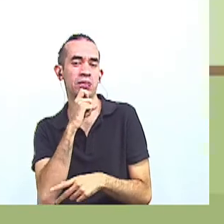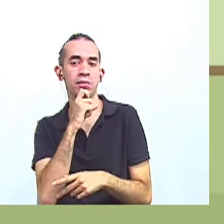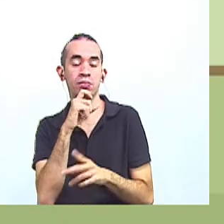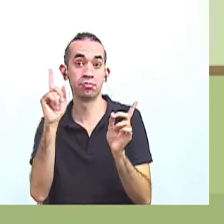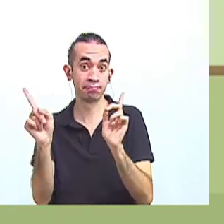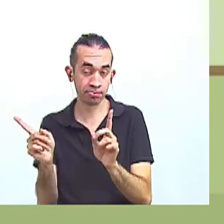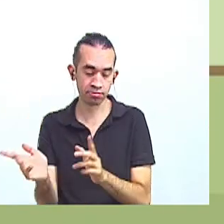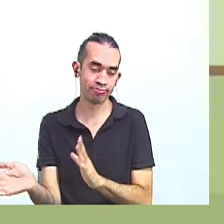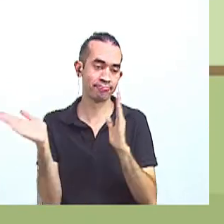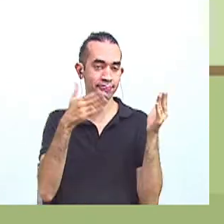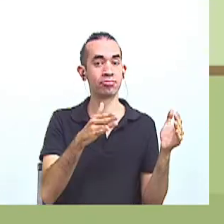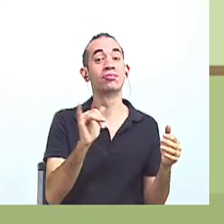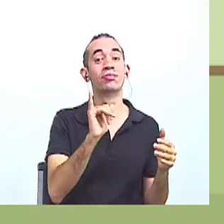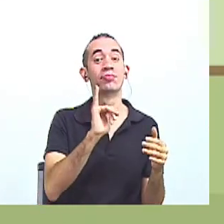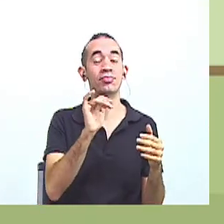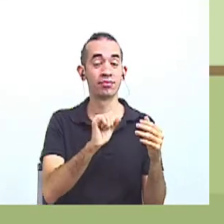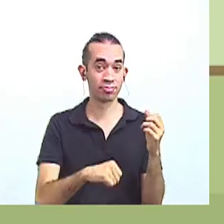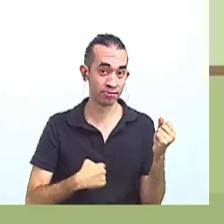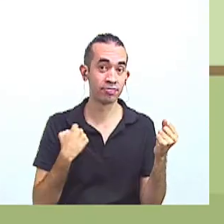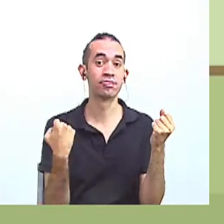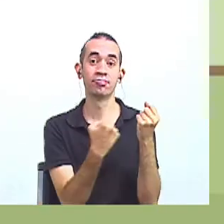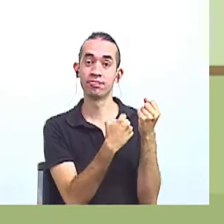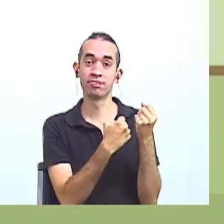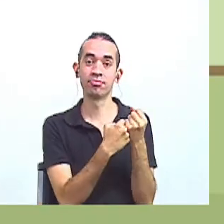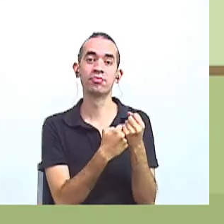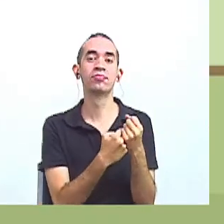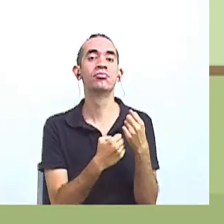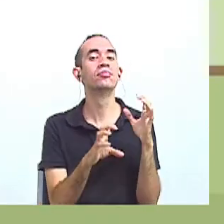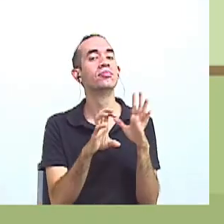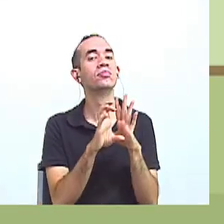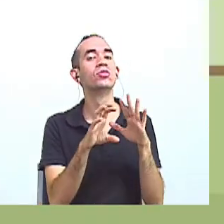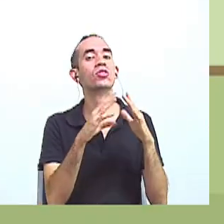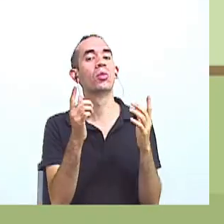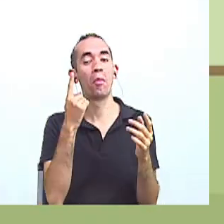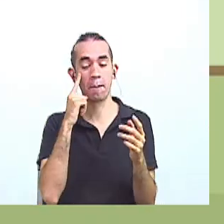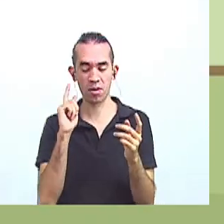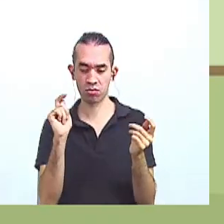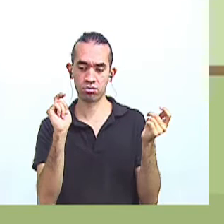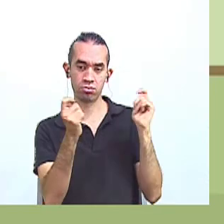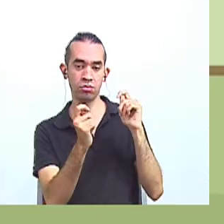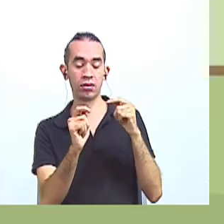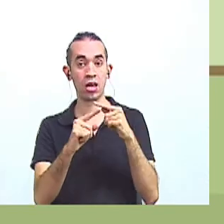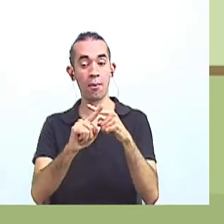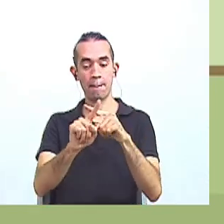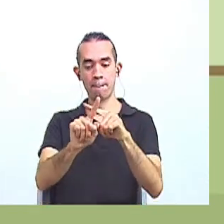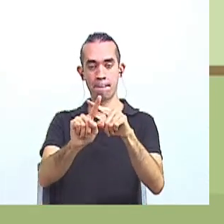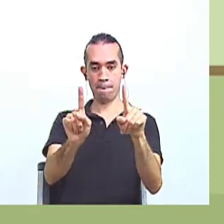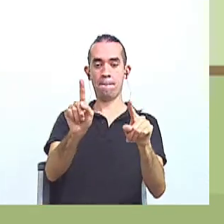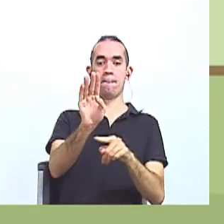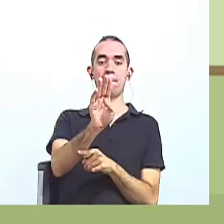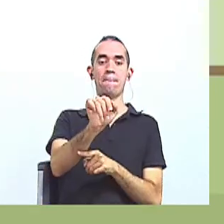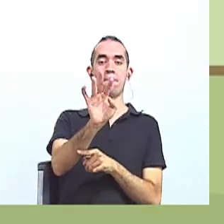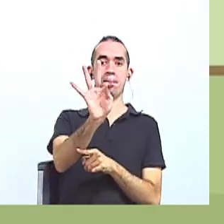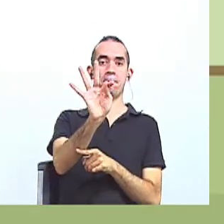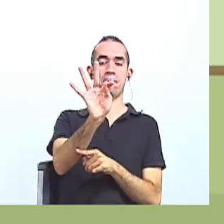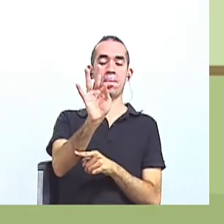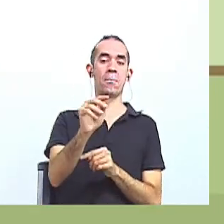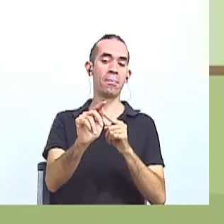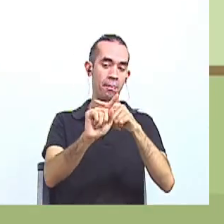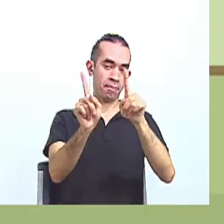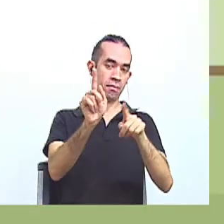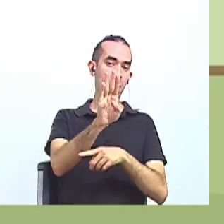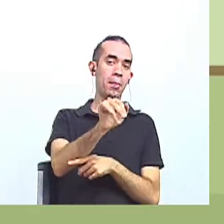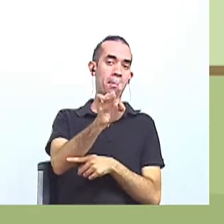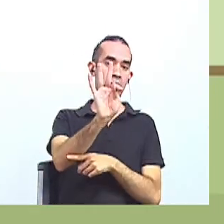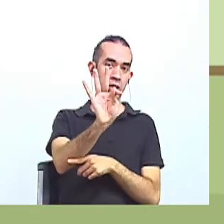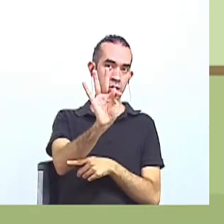she also talked about the pros. How did she make the transition? She said, but. So we can use the expression but or